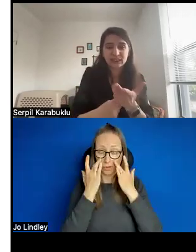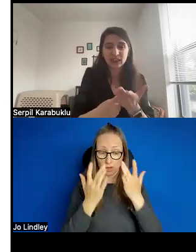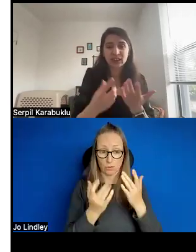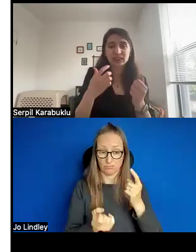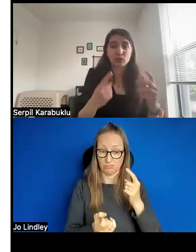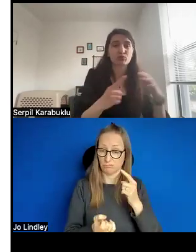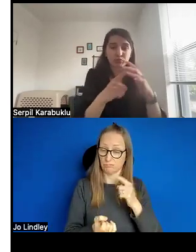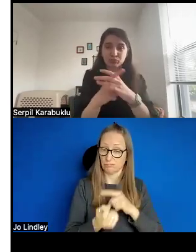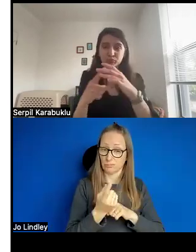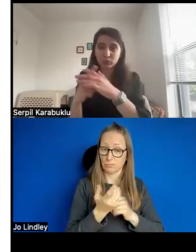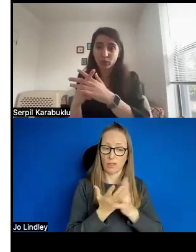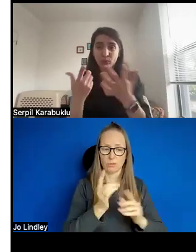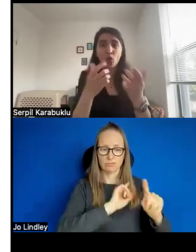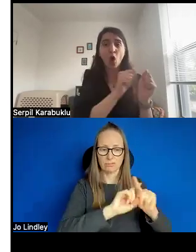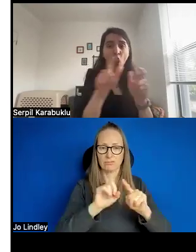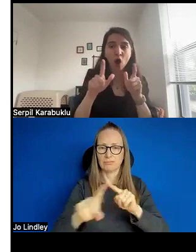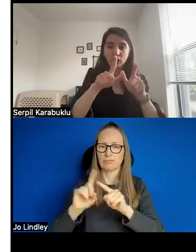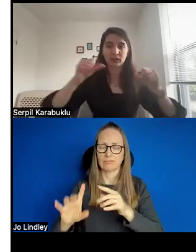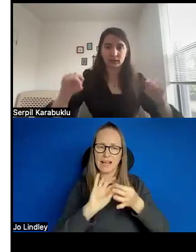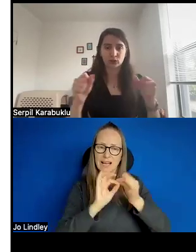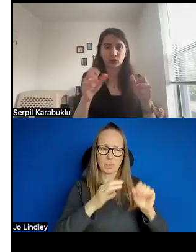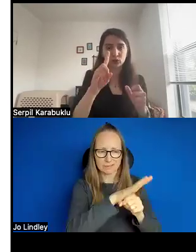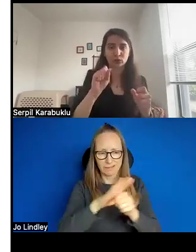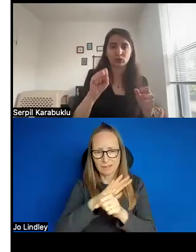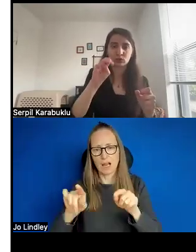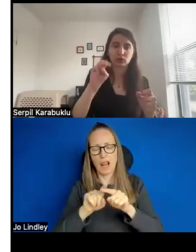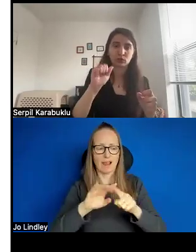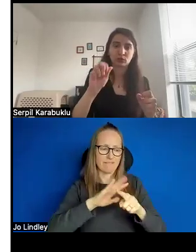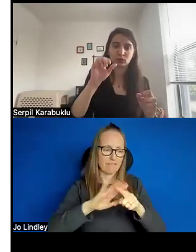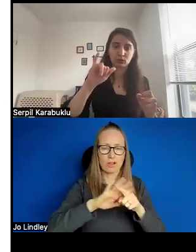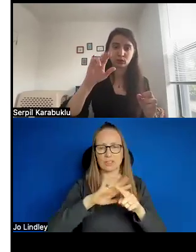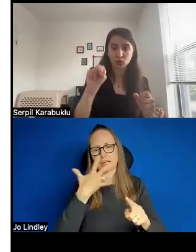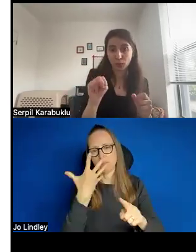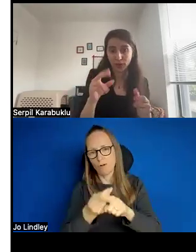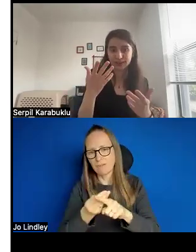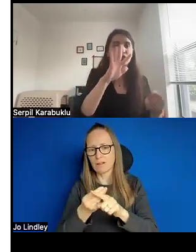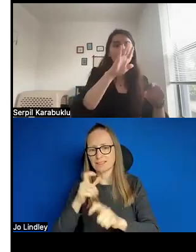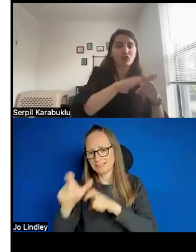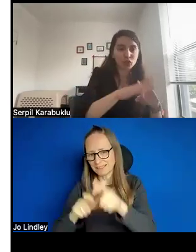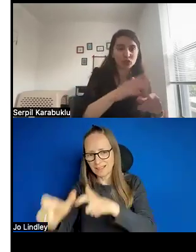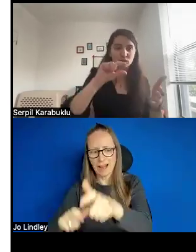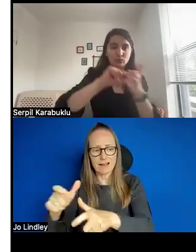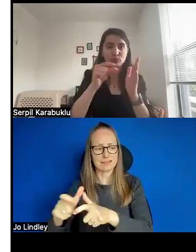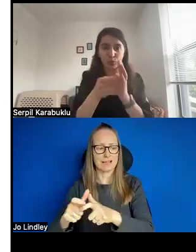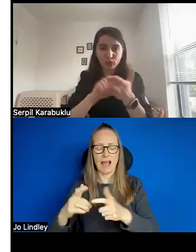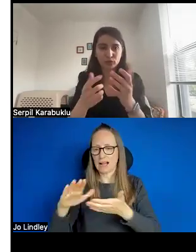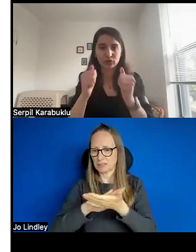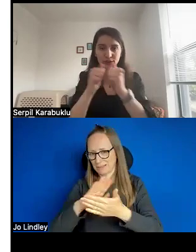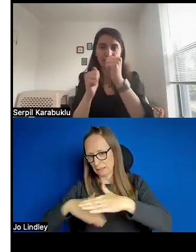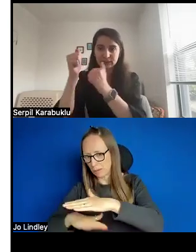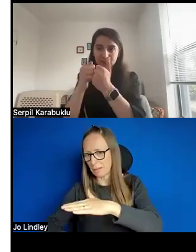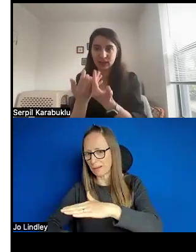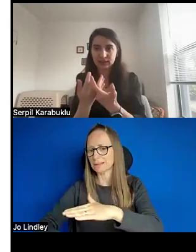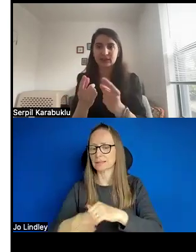different linguistic domains like phonology, morphology, syntax, semantics, and pragmatics, like